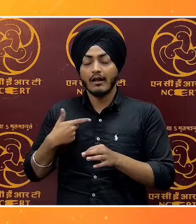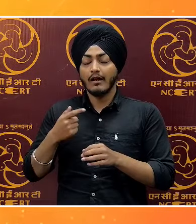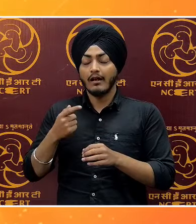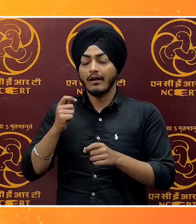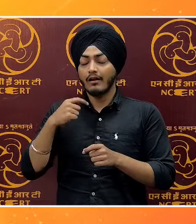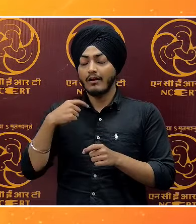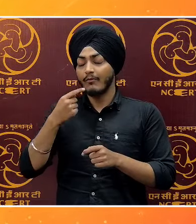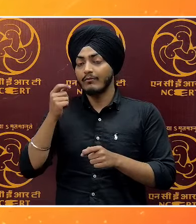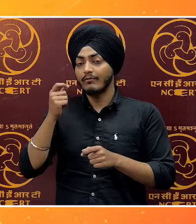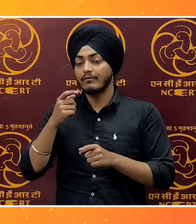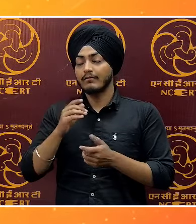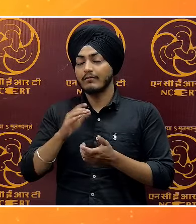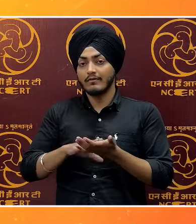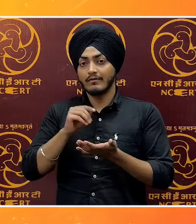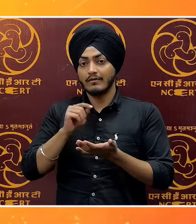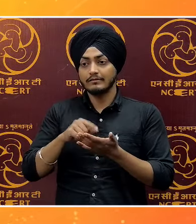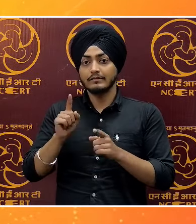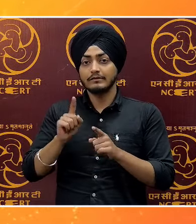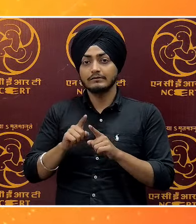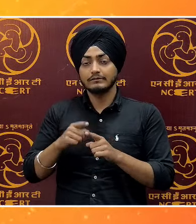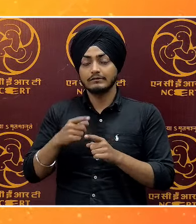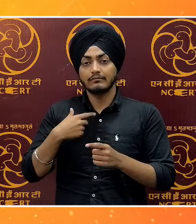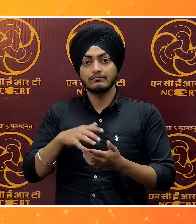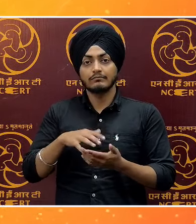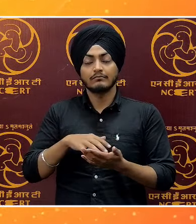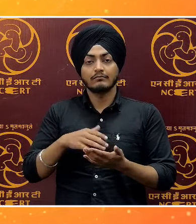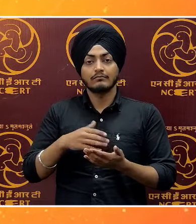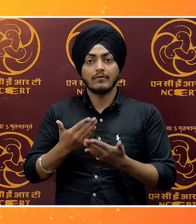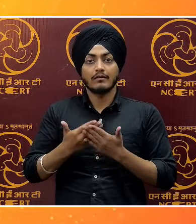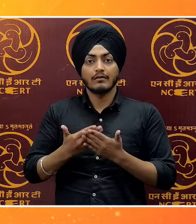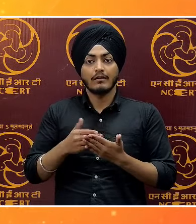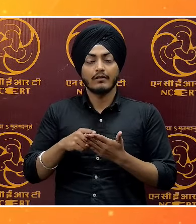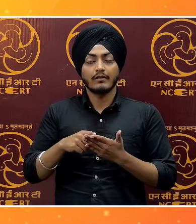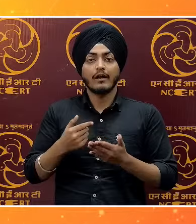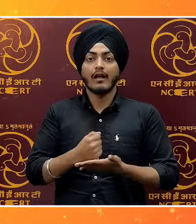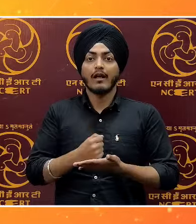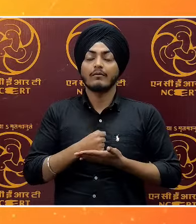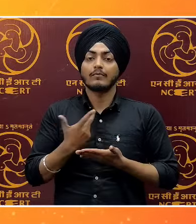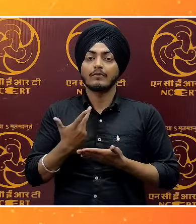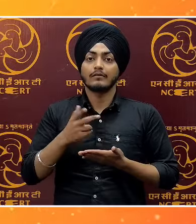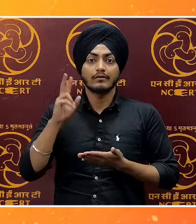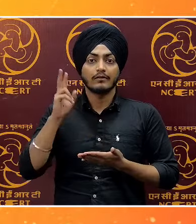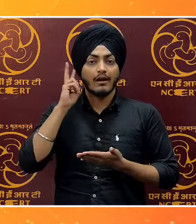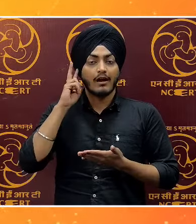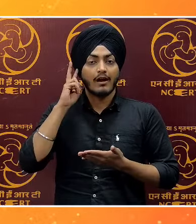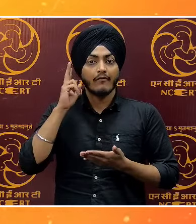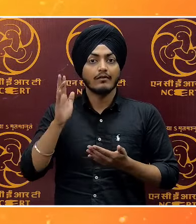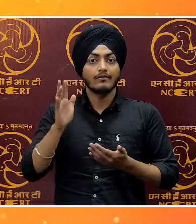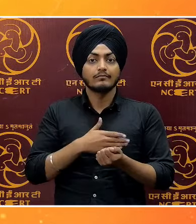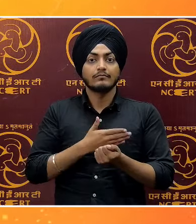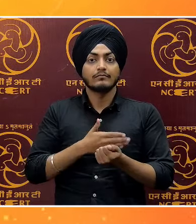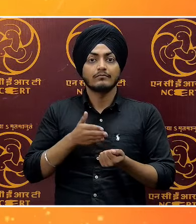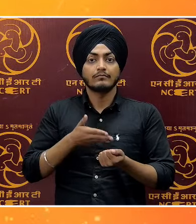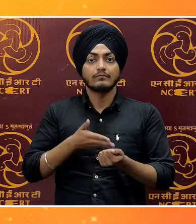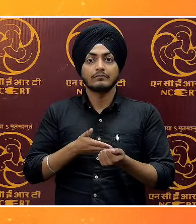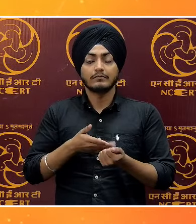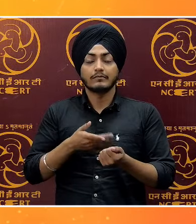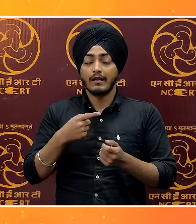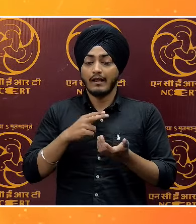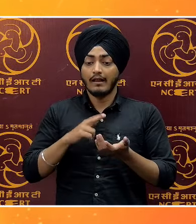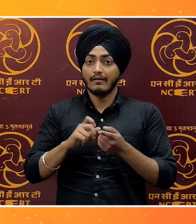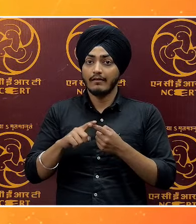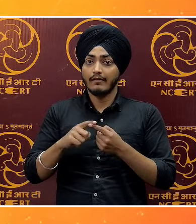the poem with the help of singing version. Great. So CIET NCERT has prepared audio series program for this